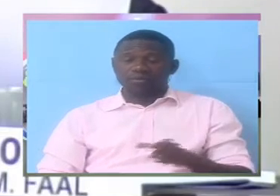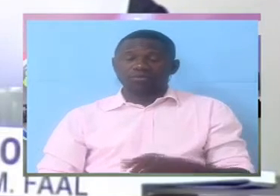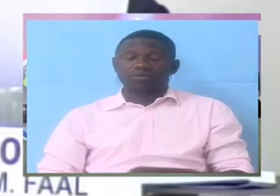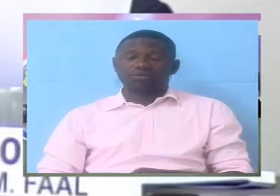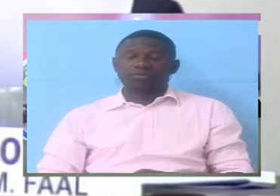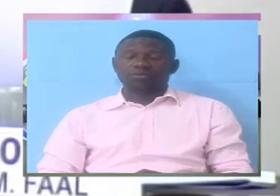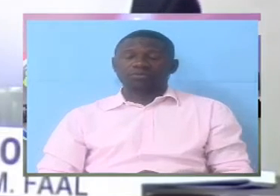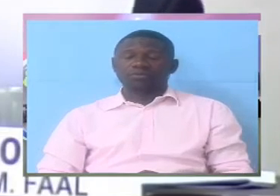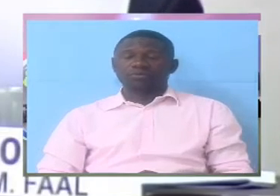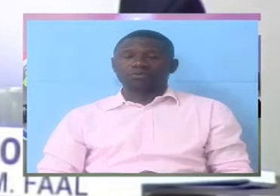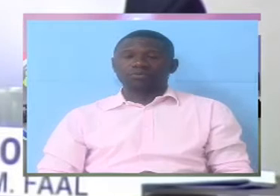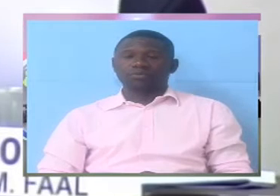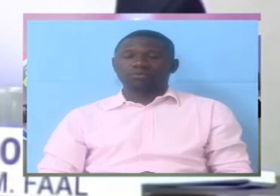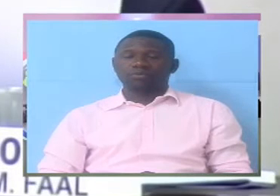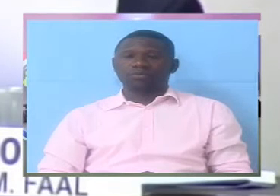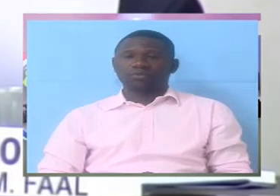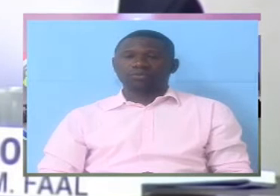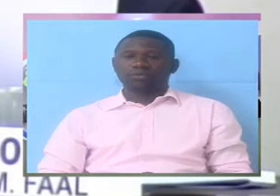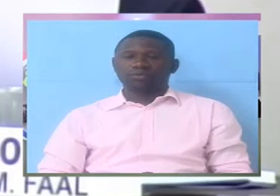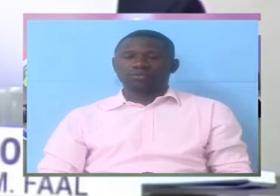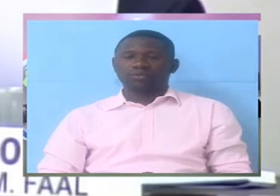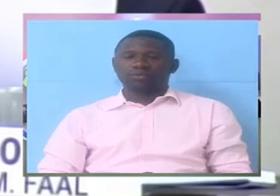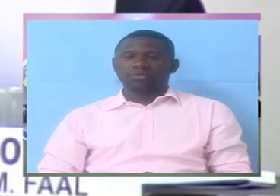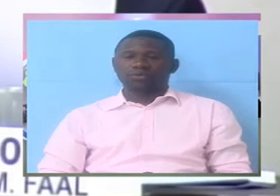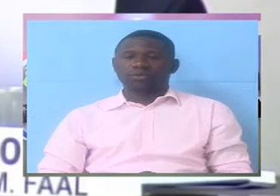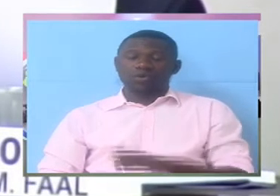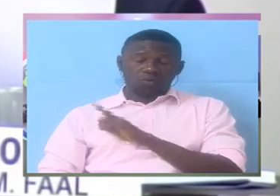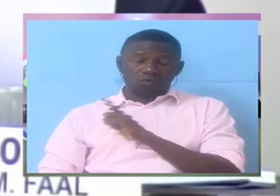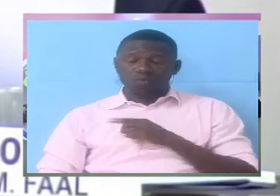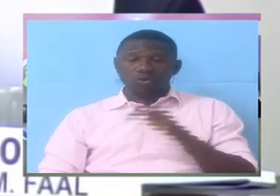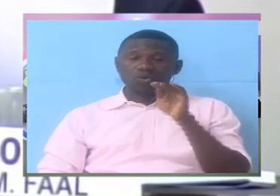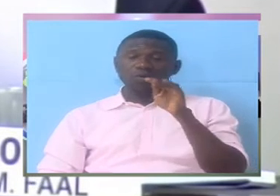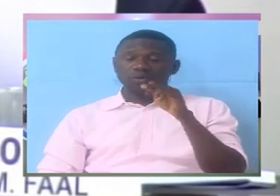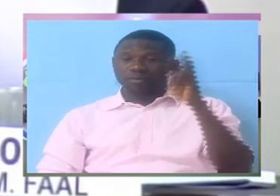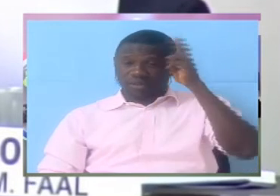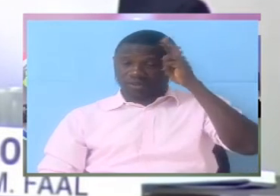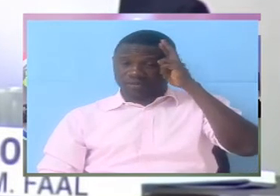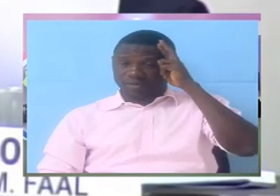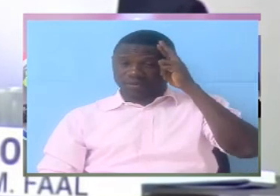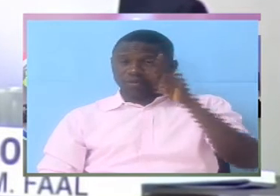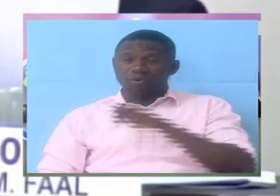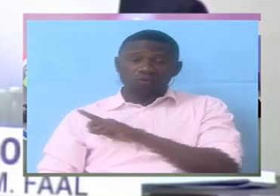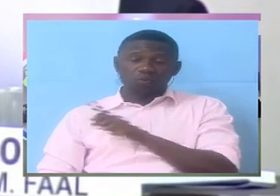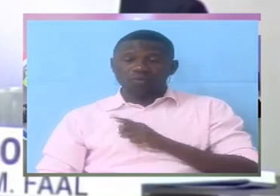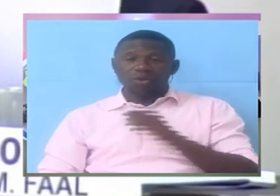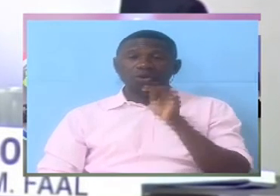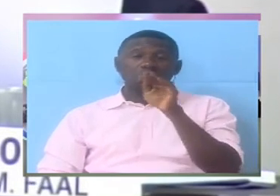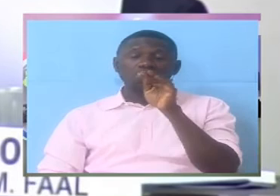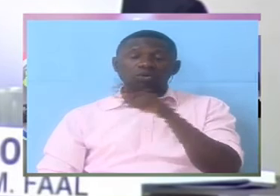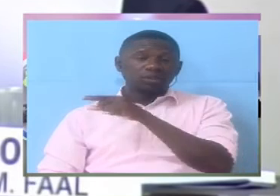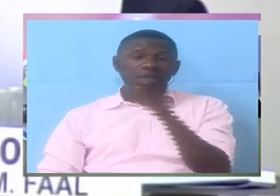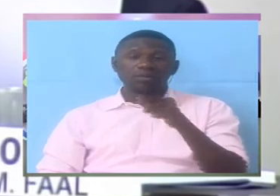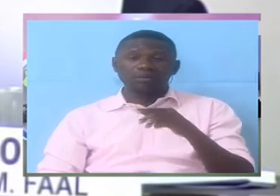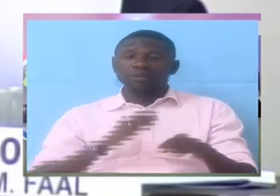murderers. Counsel. We call them rebels. We call them murderers.